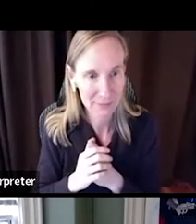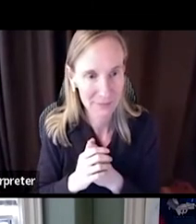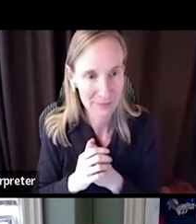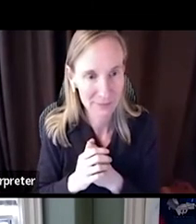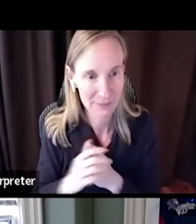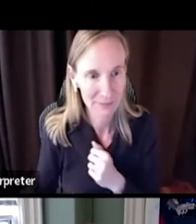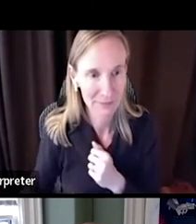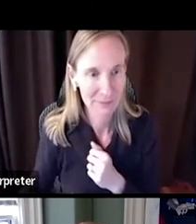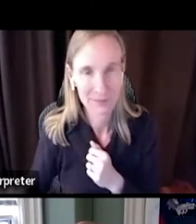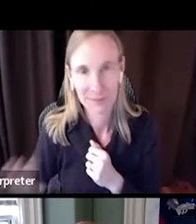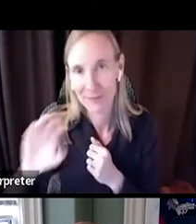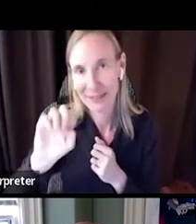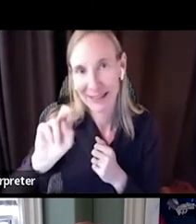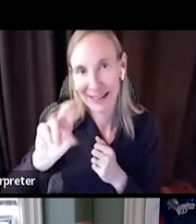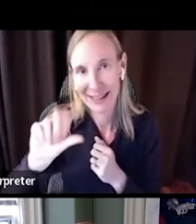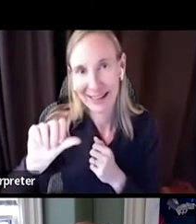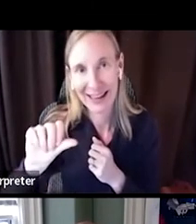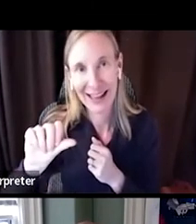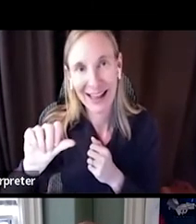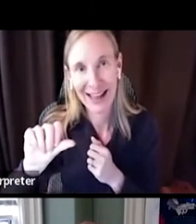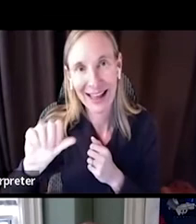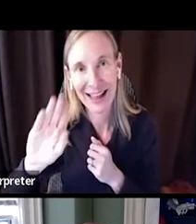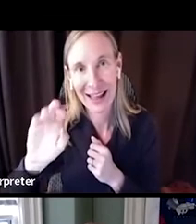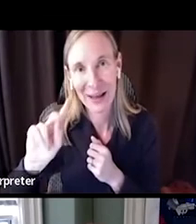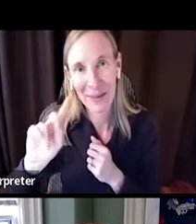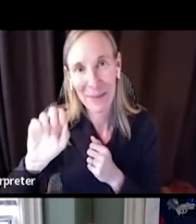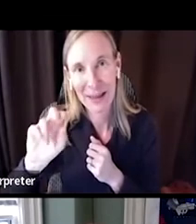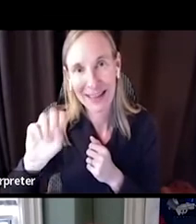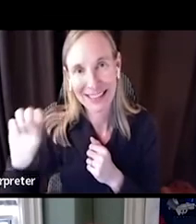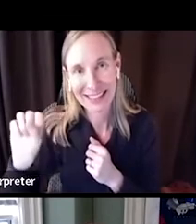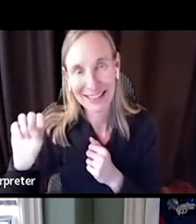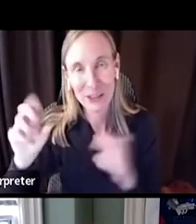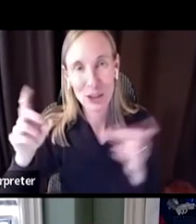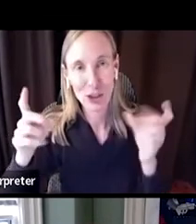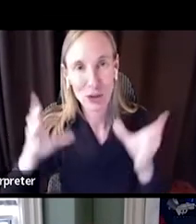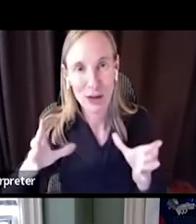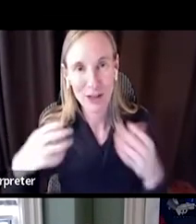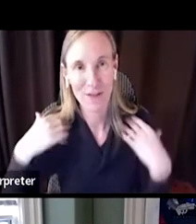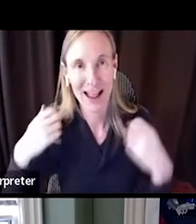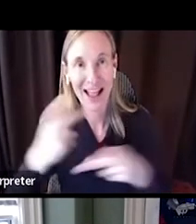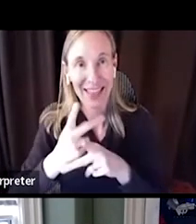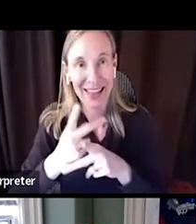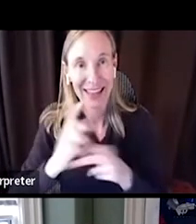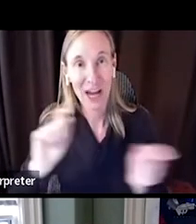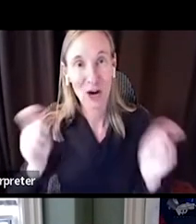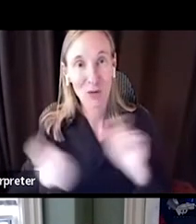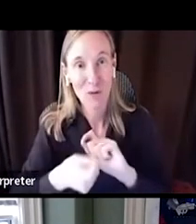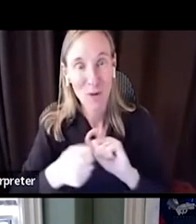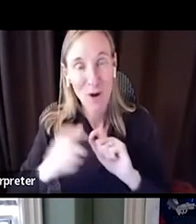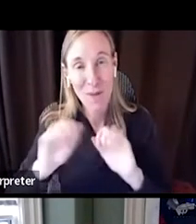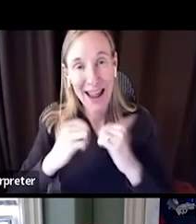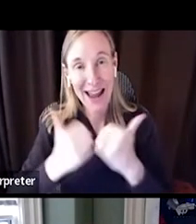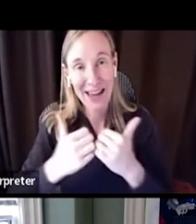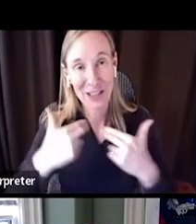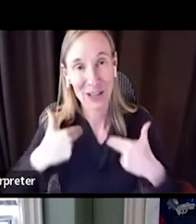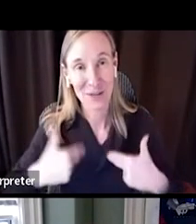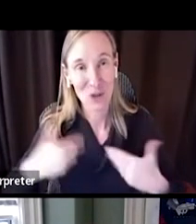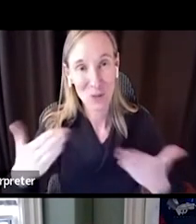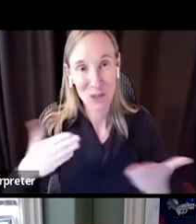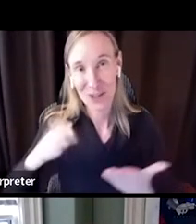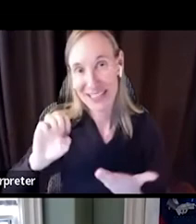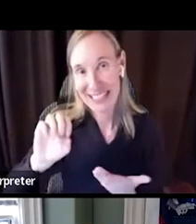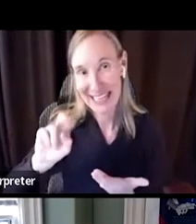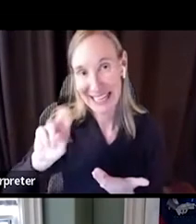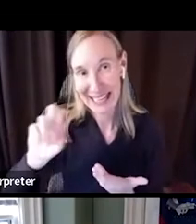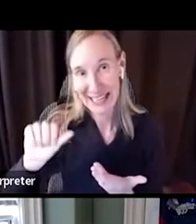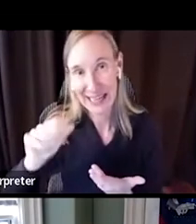for the opportunity. For the record, Ina Backus, Director of Healthcare Reform at the Agency of Human Services. And I will only comment briefly